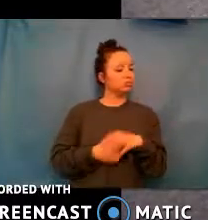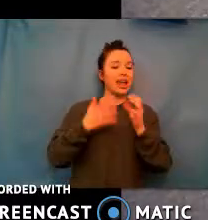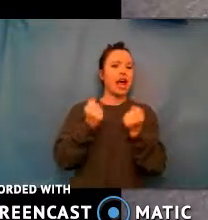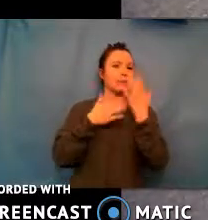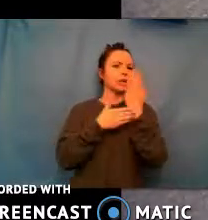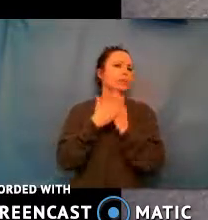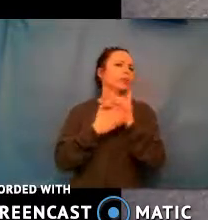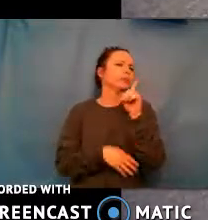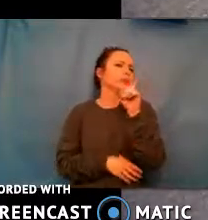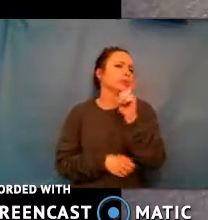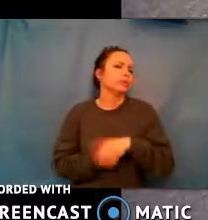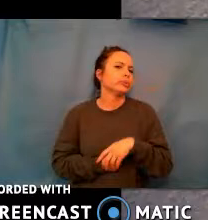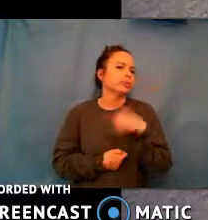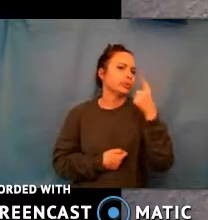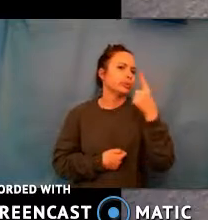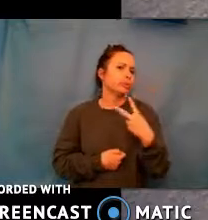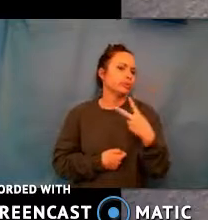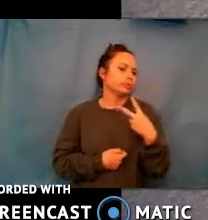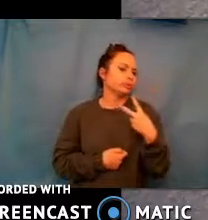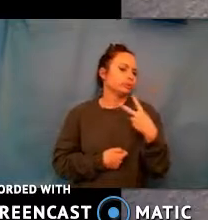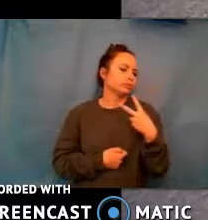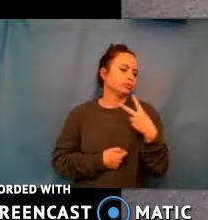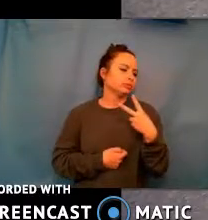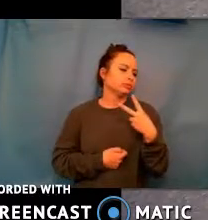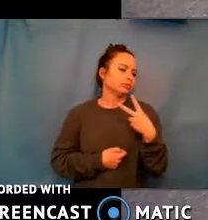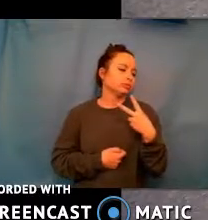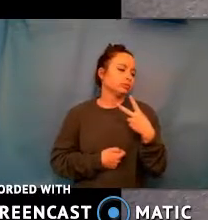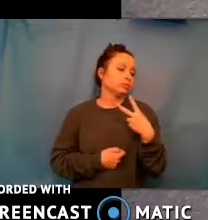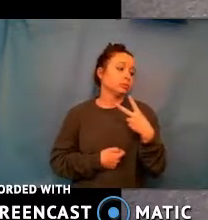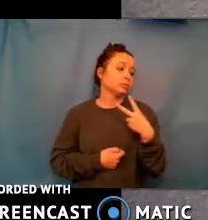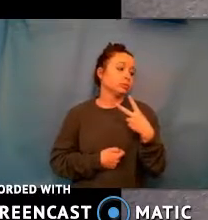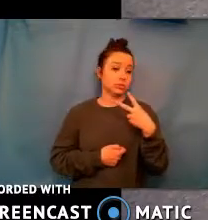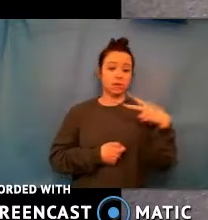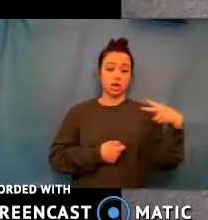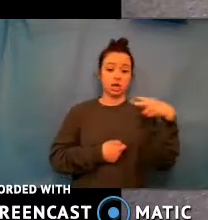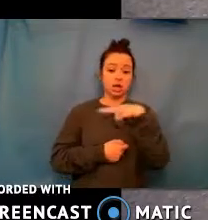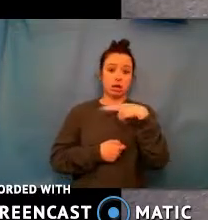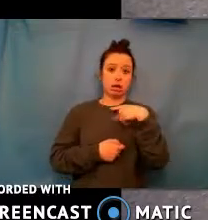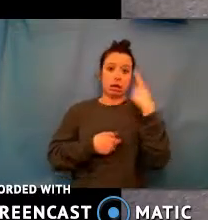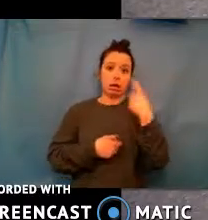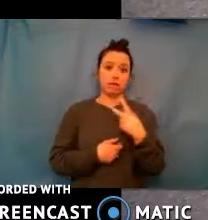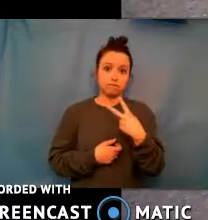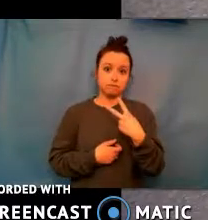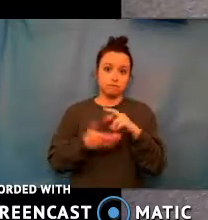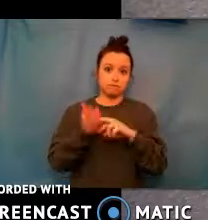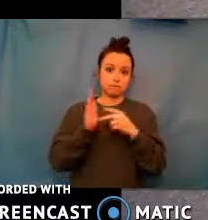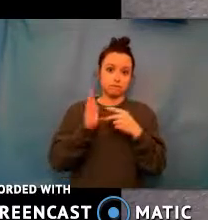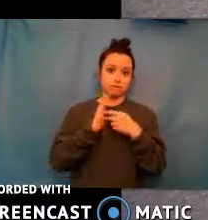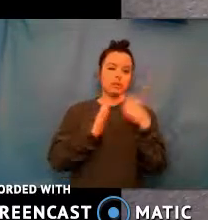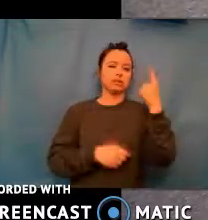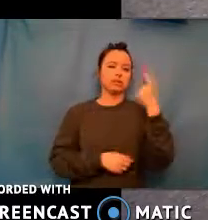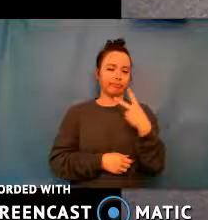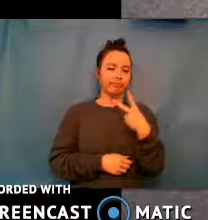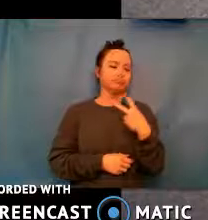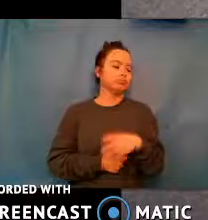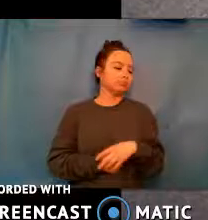many pieces there are. 1, 2. When a piece is cut in 2 pieces, we know that those are